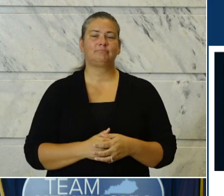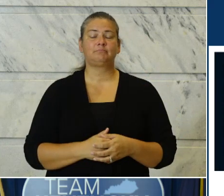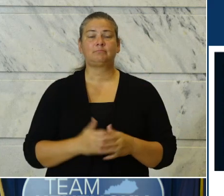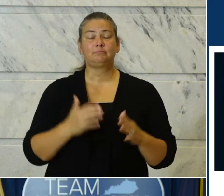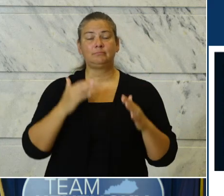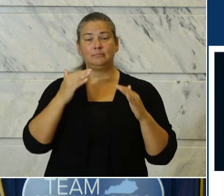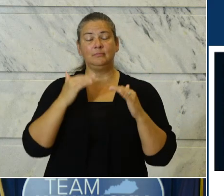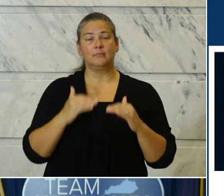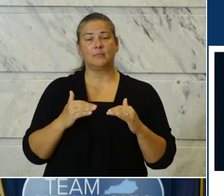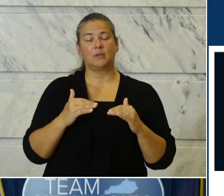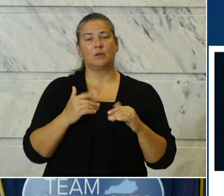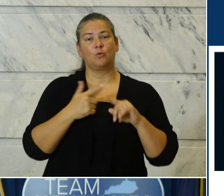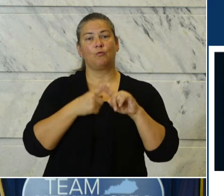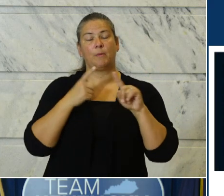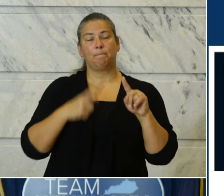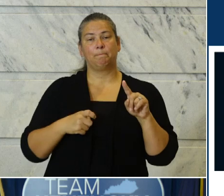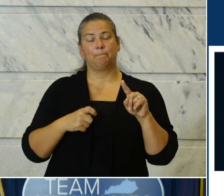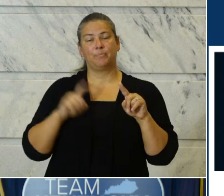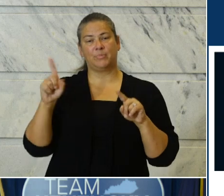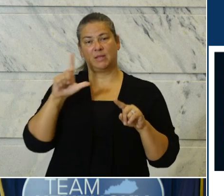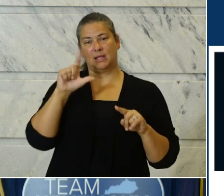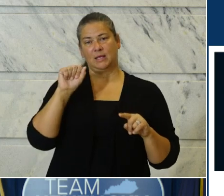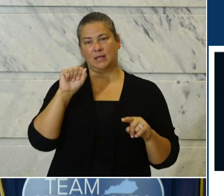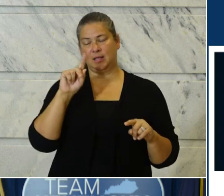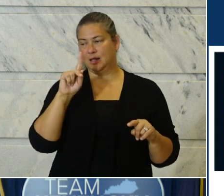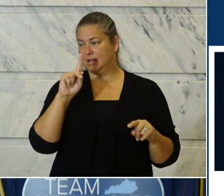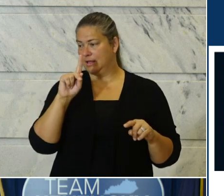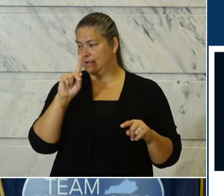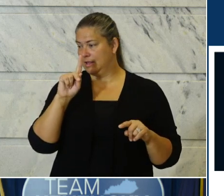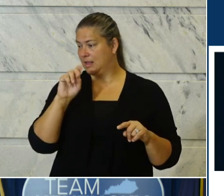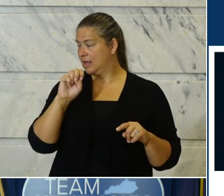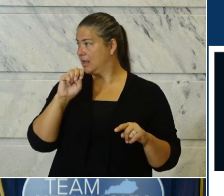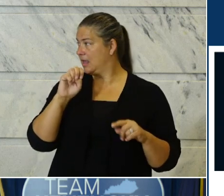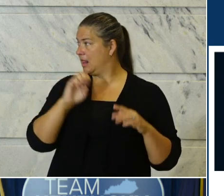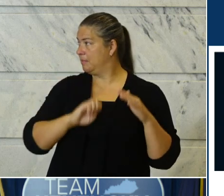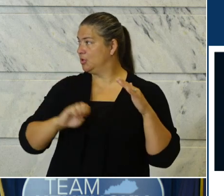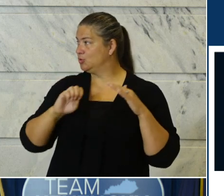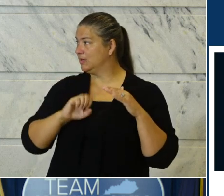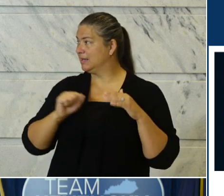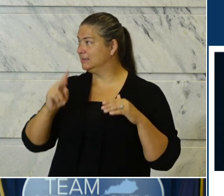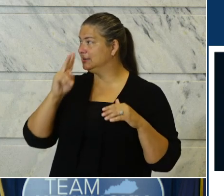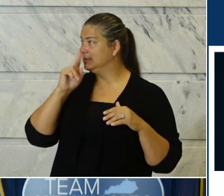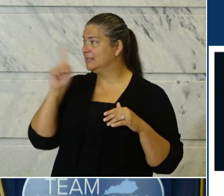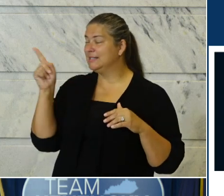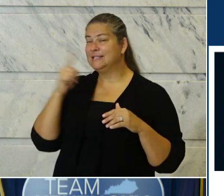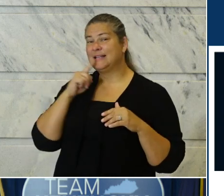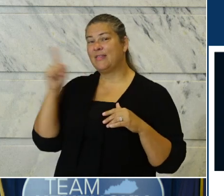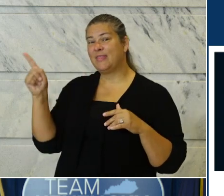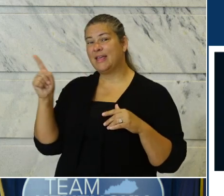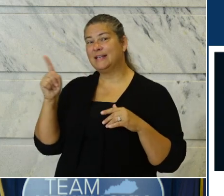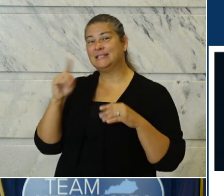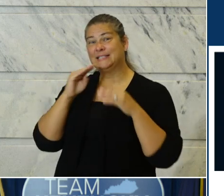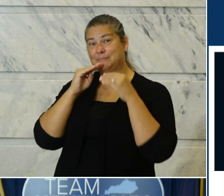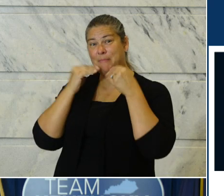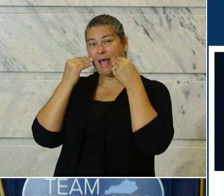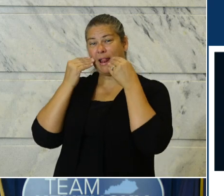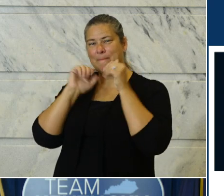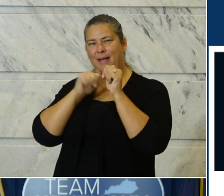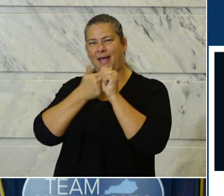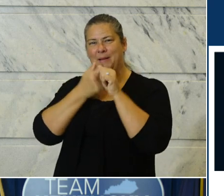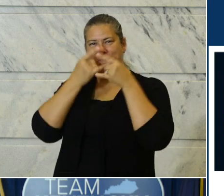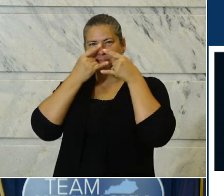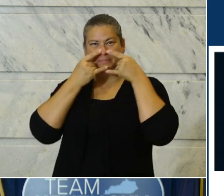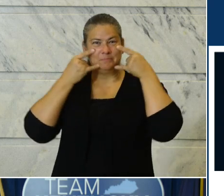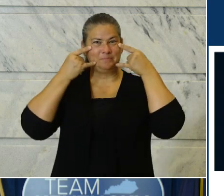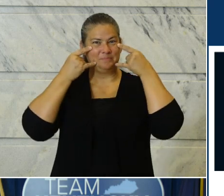Next, we have one from Blake Elementary, and you can see that they say they're smiling behind the masks. I don't know